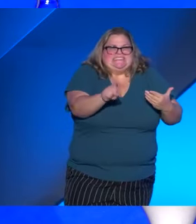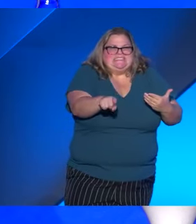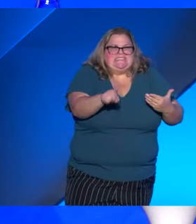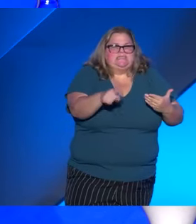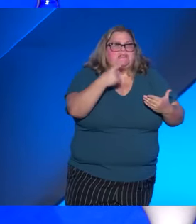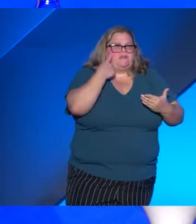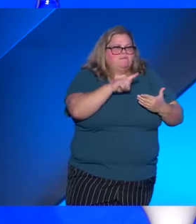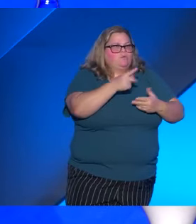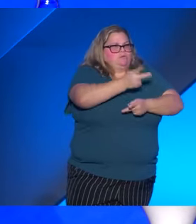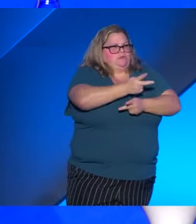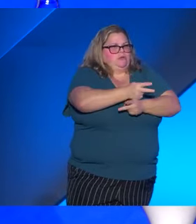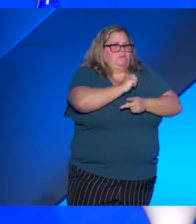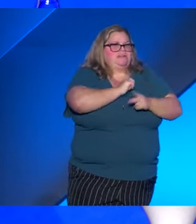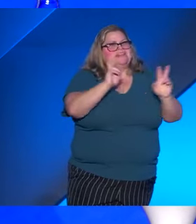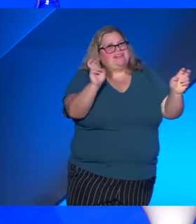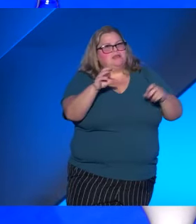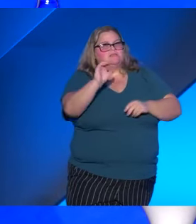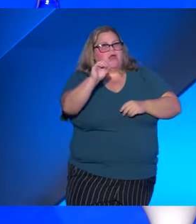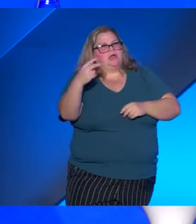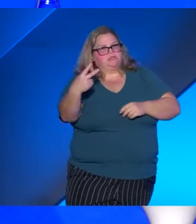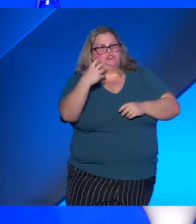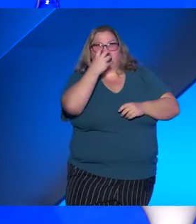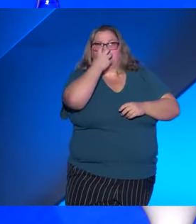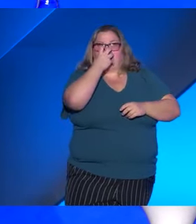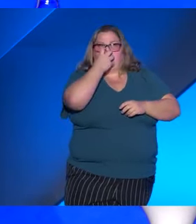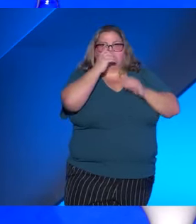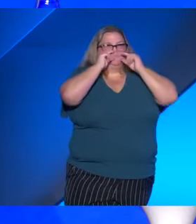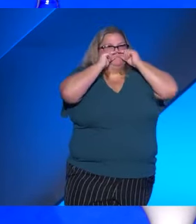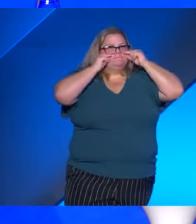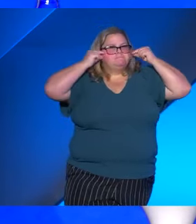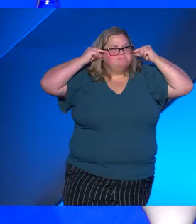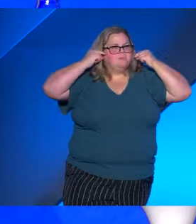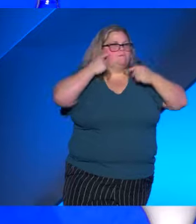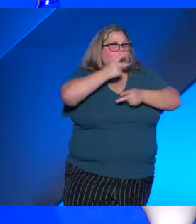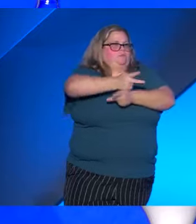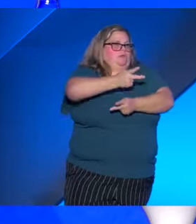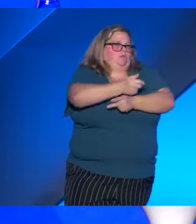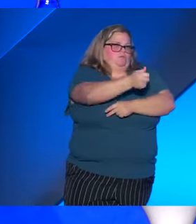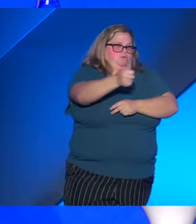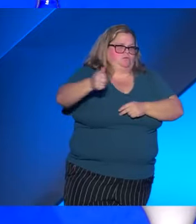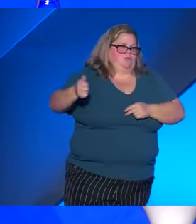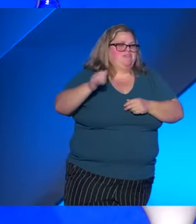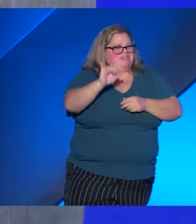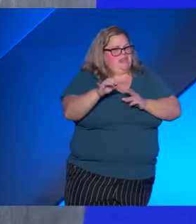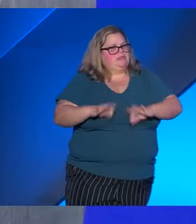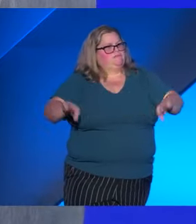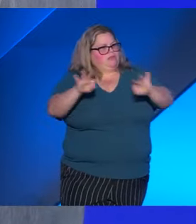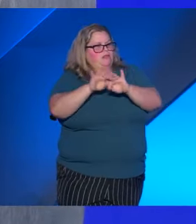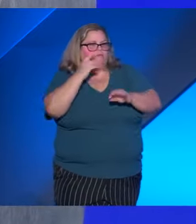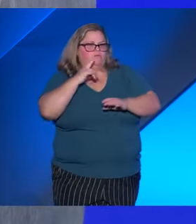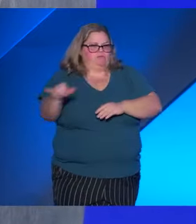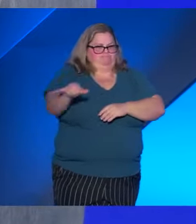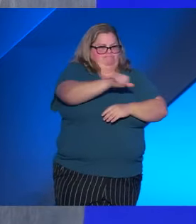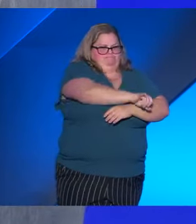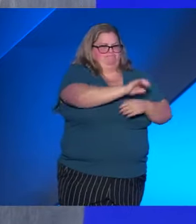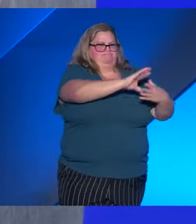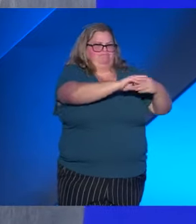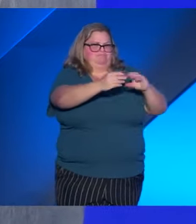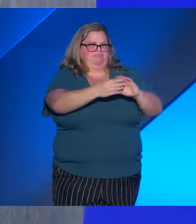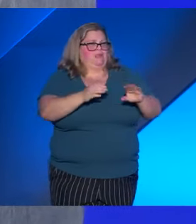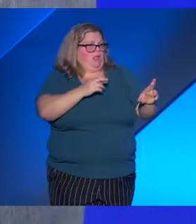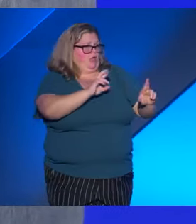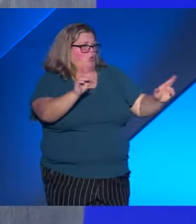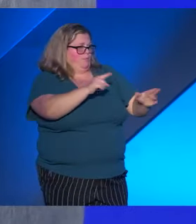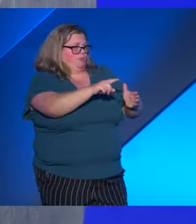mask metaphor. Mm-hmm. And there is value to that metaphor. I love that. I hope y'all wrote